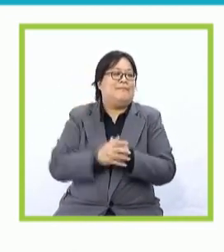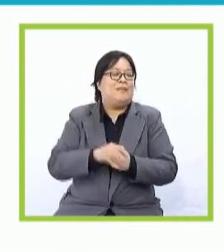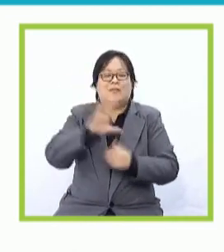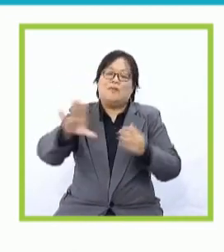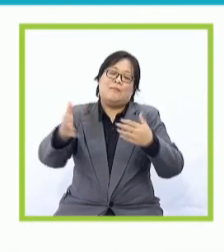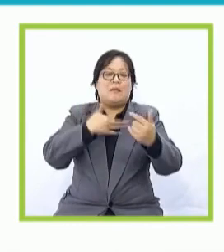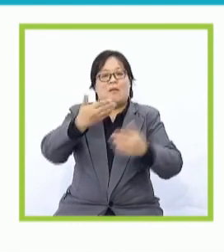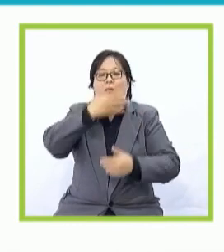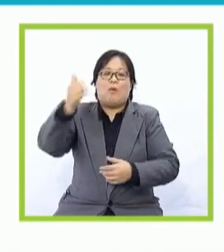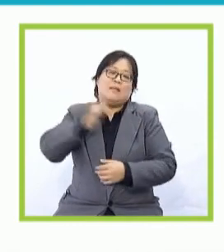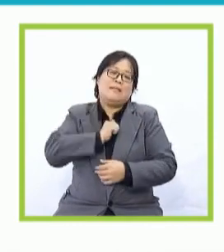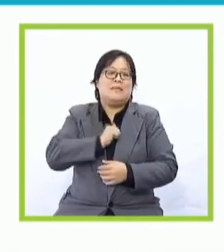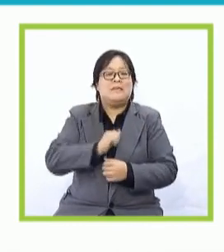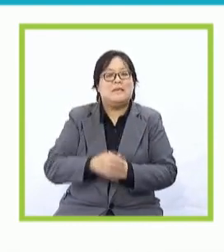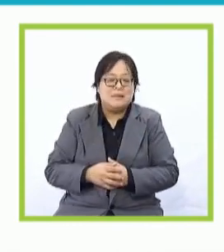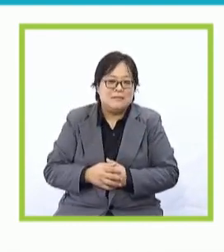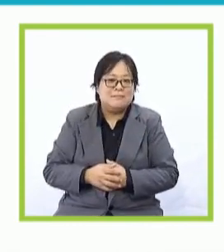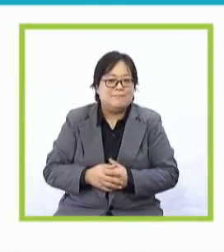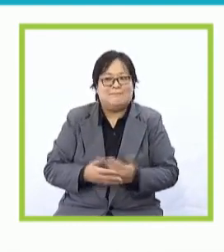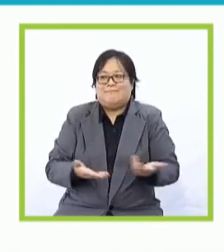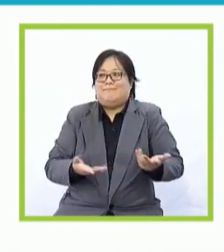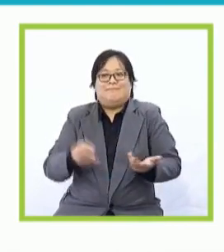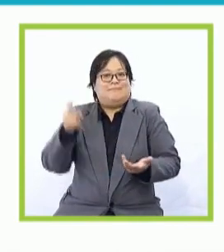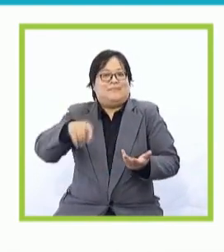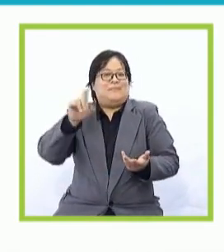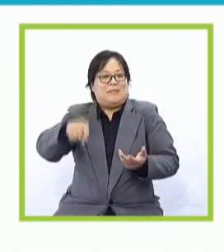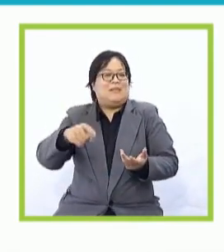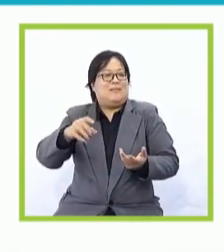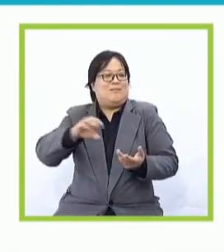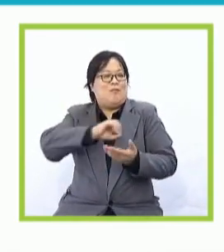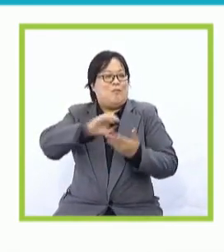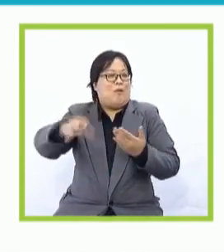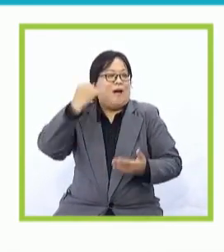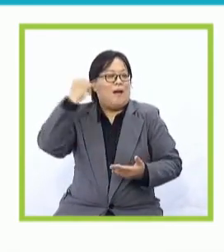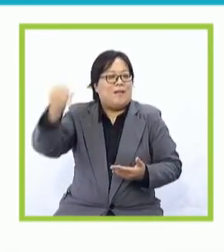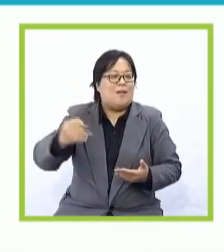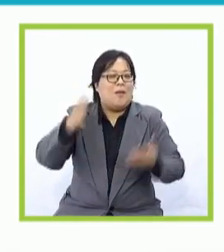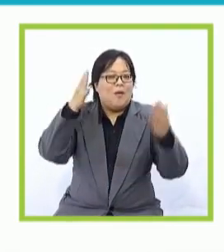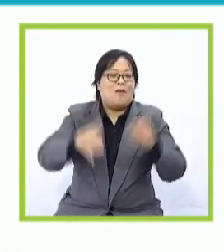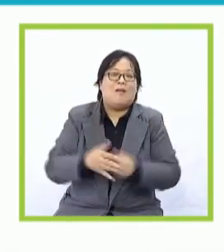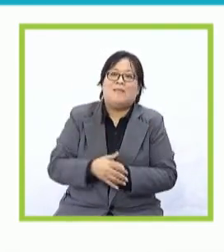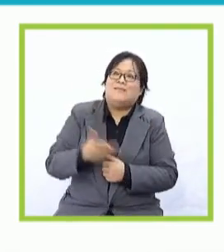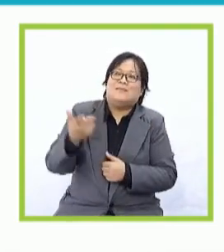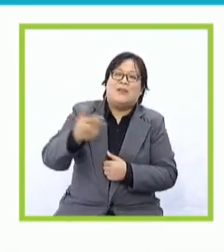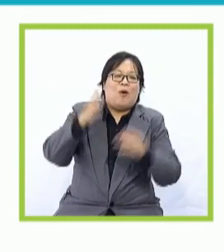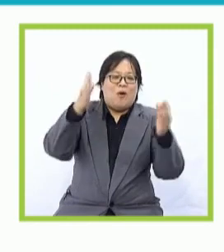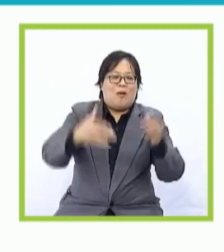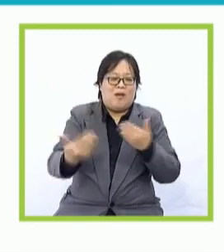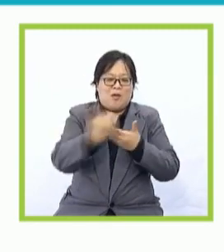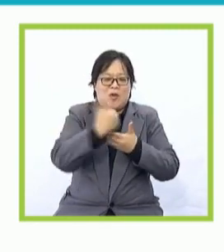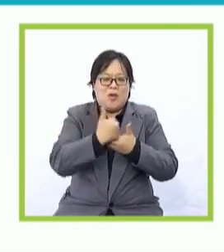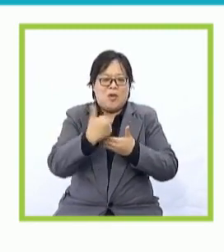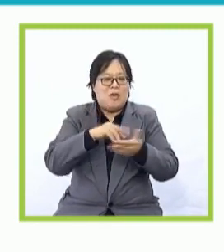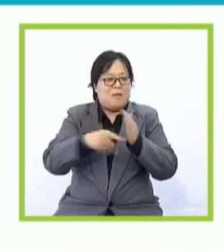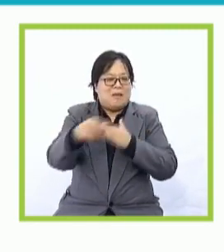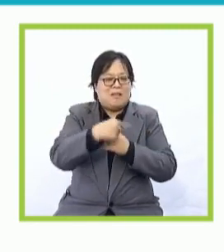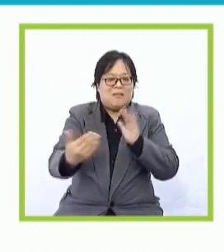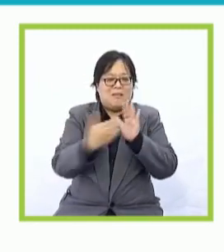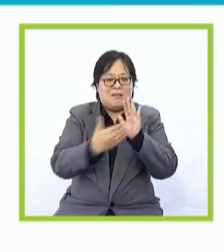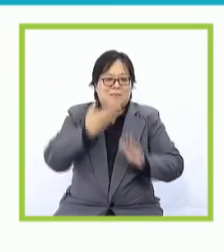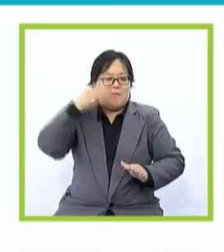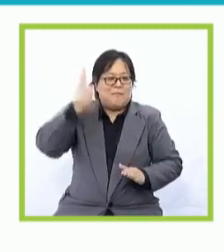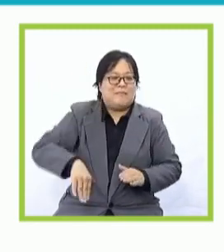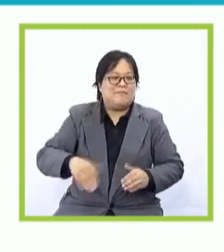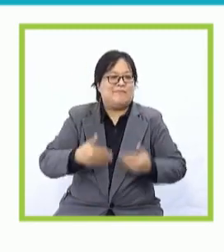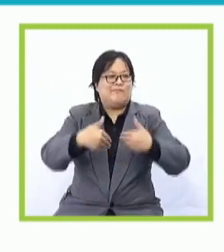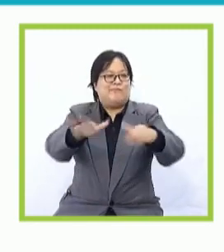own. They also need to get away from the idea that people putting pressure on them is bad, it's in the way, it's distracting them from the job. It's